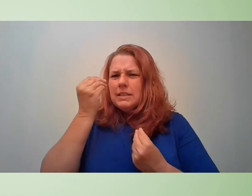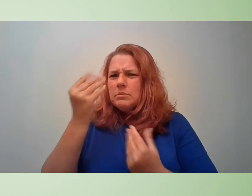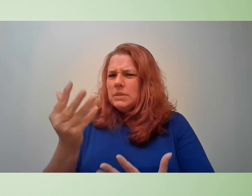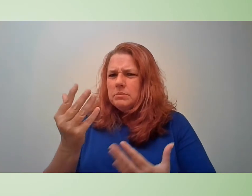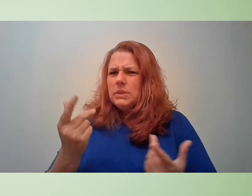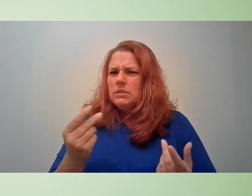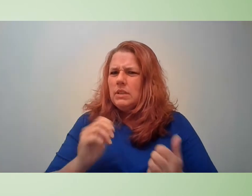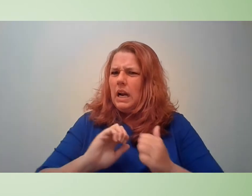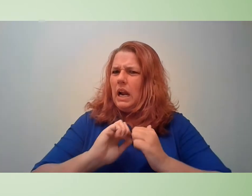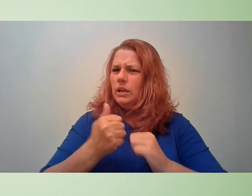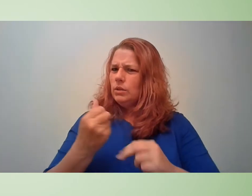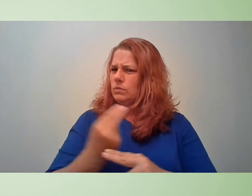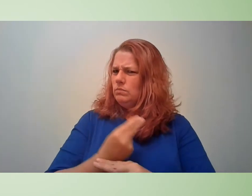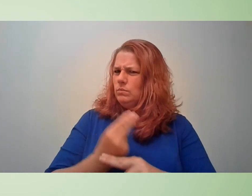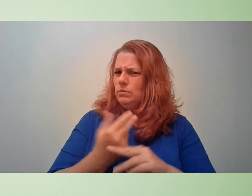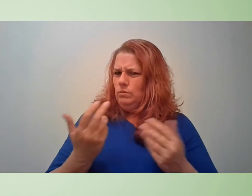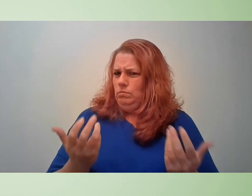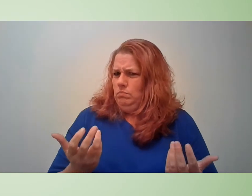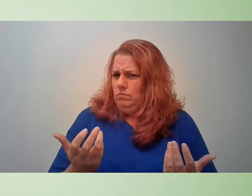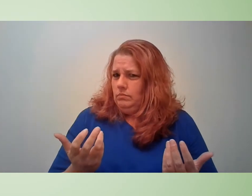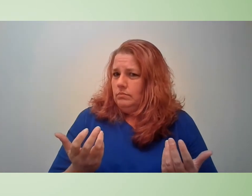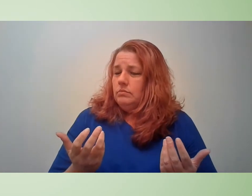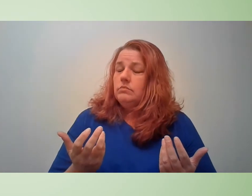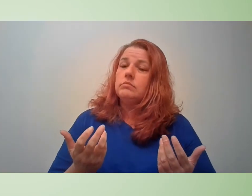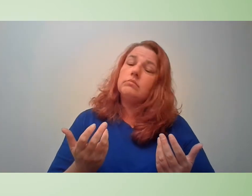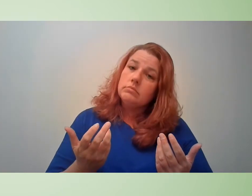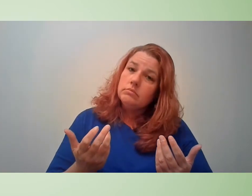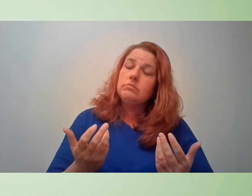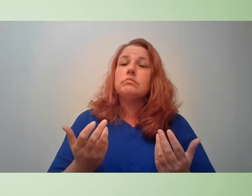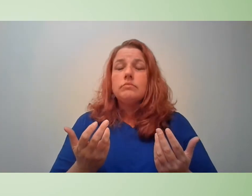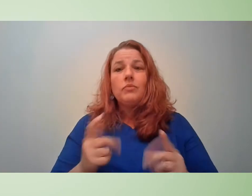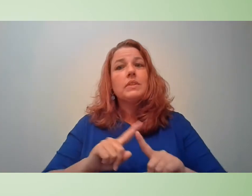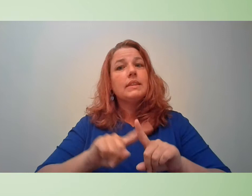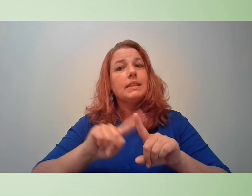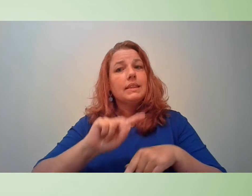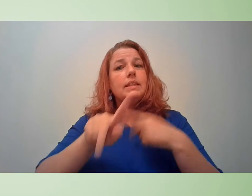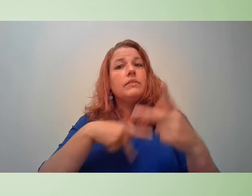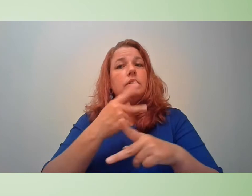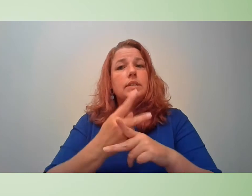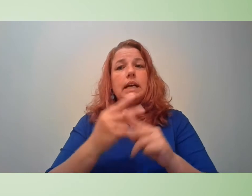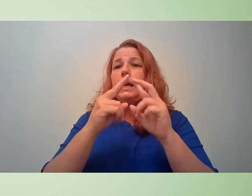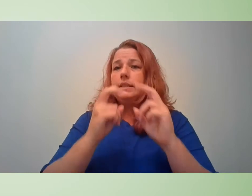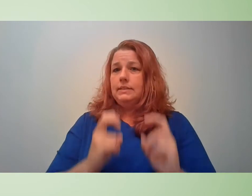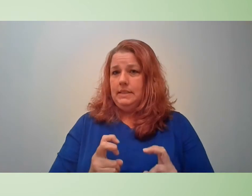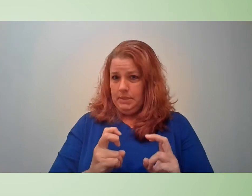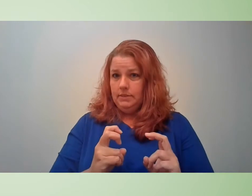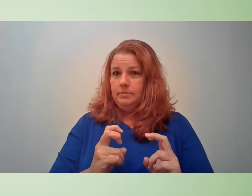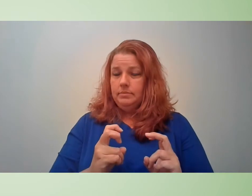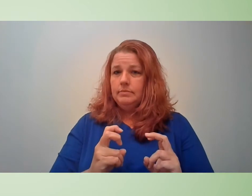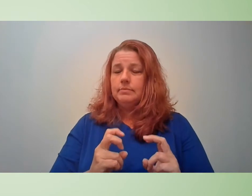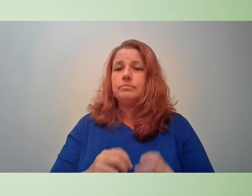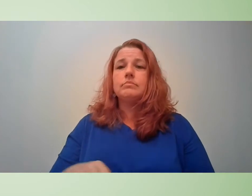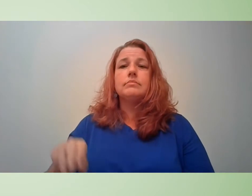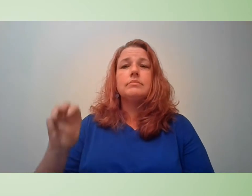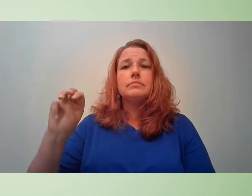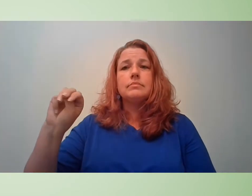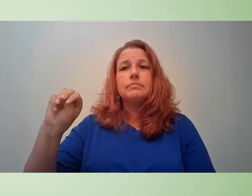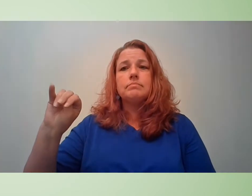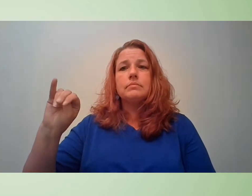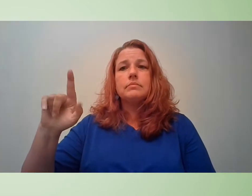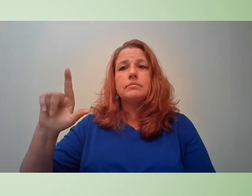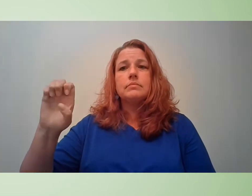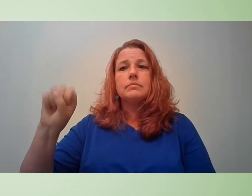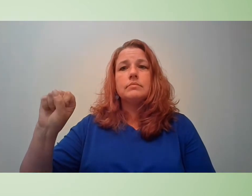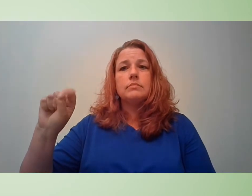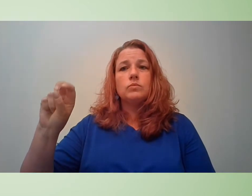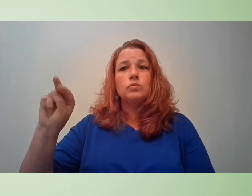are summative assessments that show how much a student has learned in 1 year. These tests can be tough for deaf and hard of hearing students if they struggle